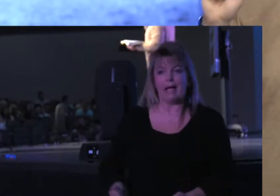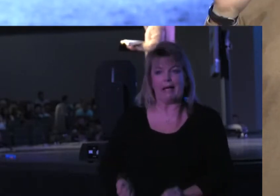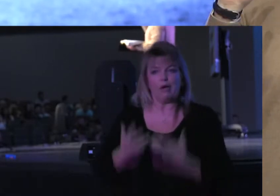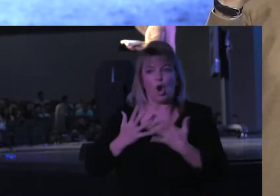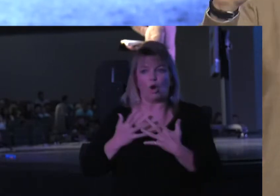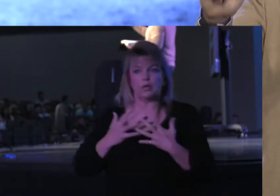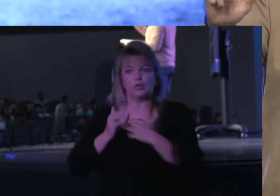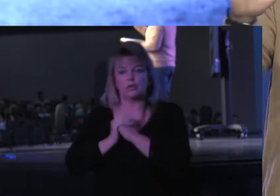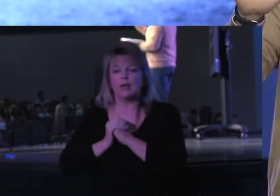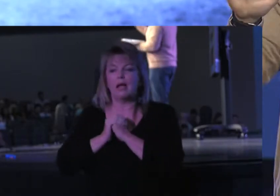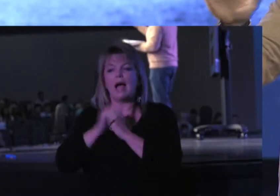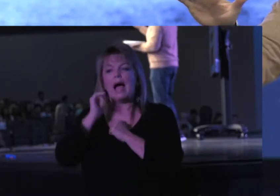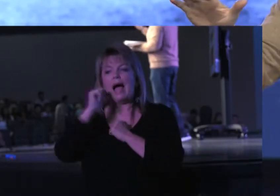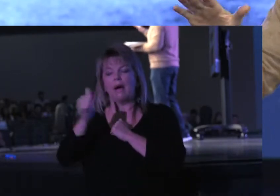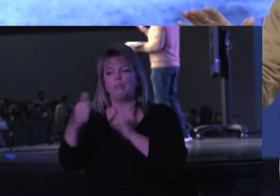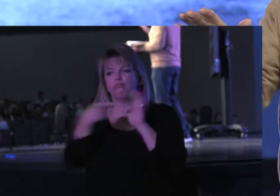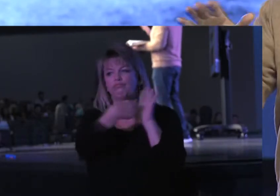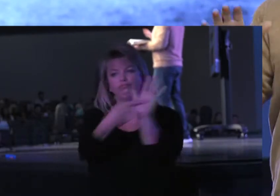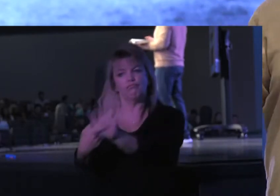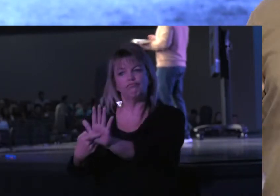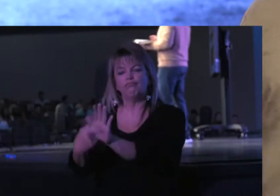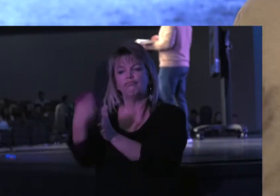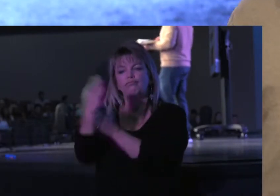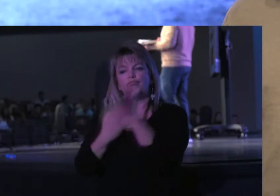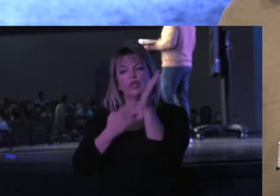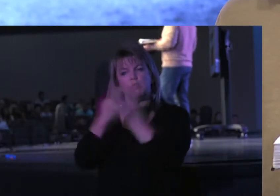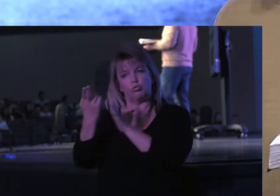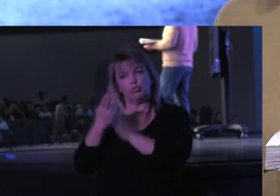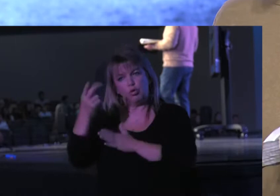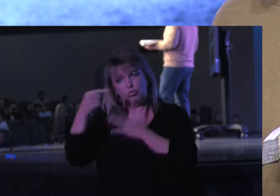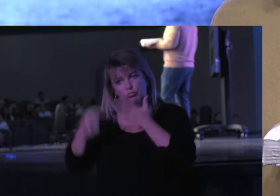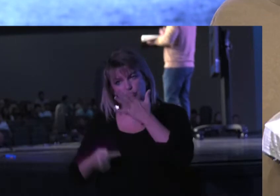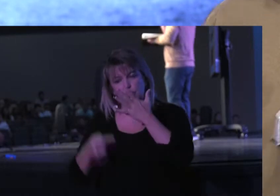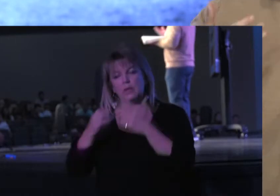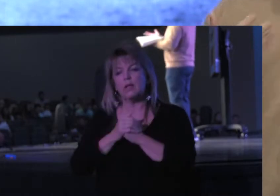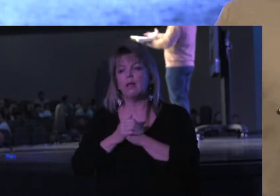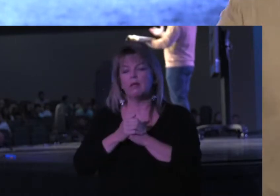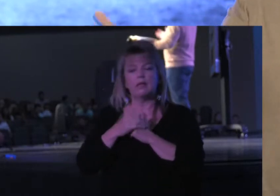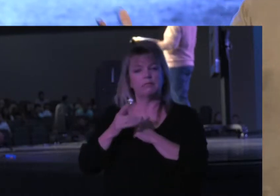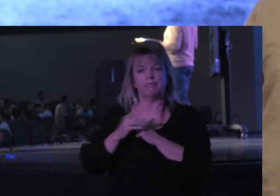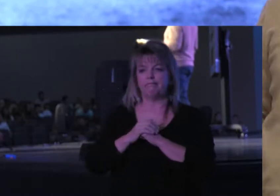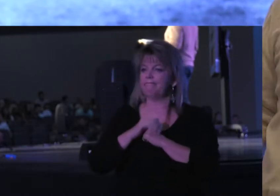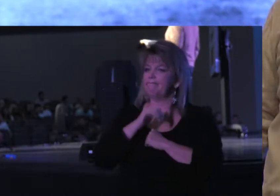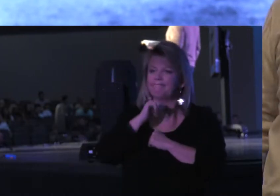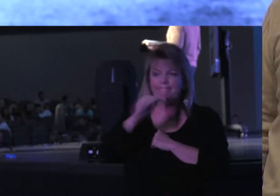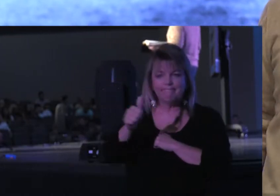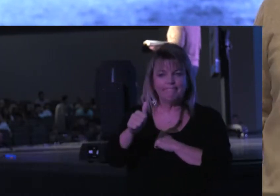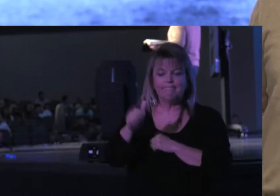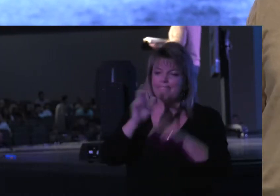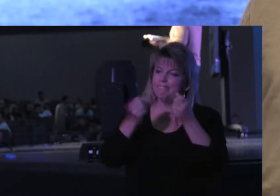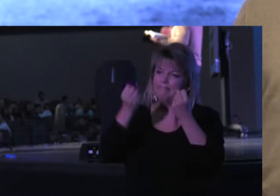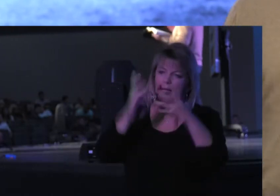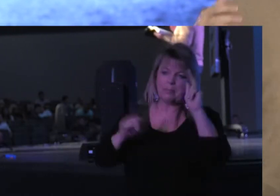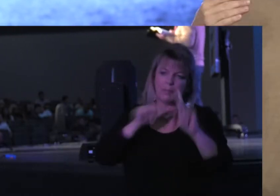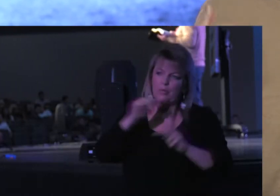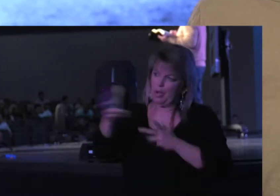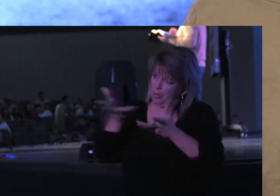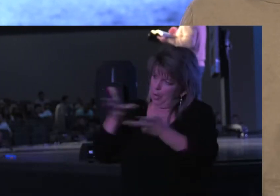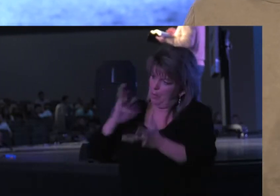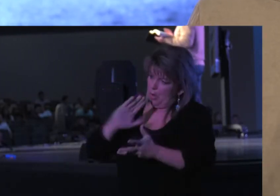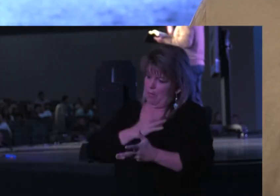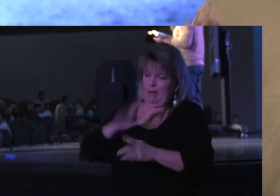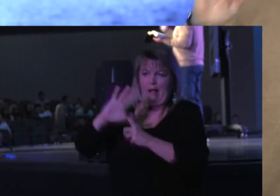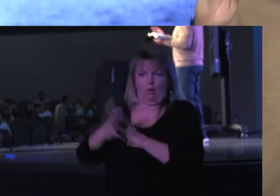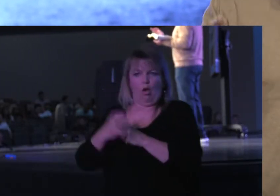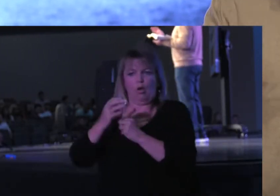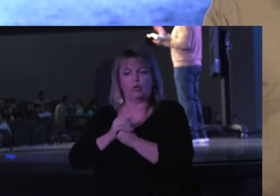because I'm going to unlock before you some truths, quite frankly, that are just not communicated in our